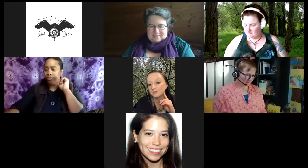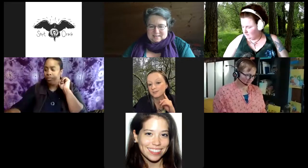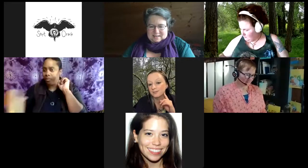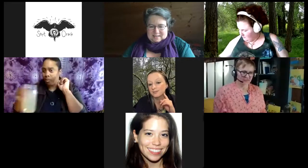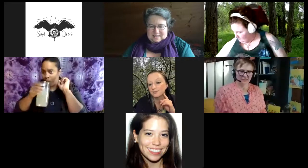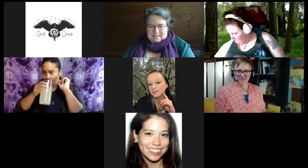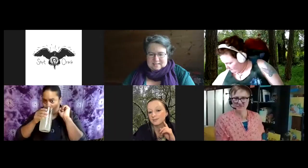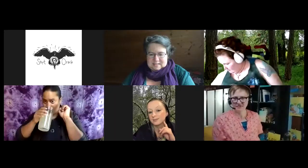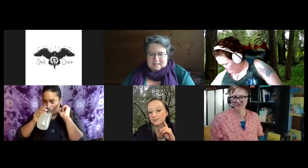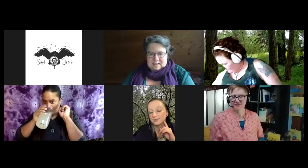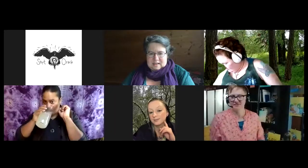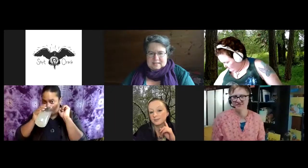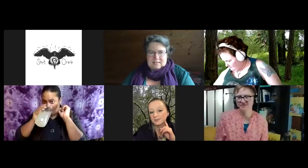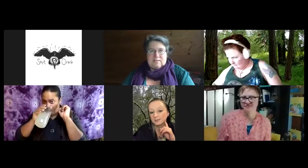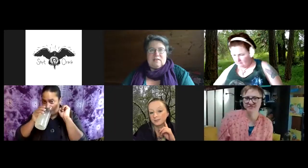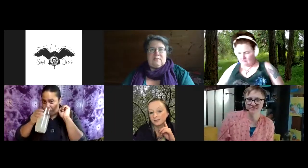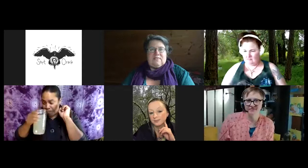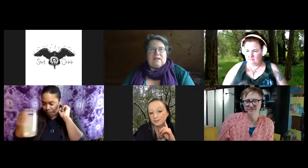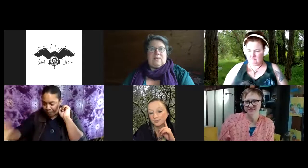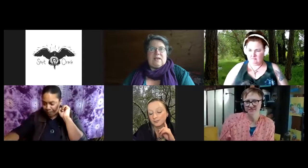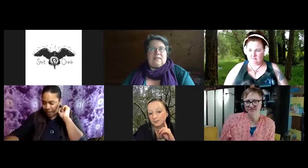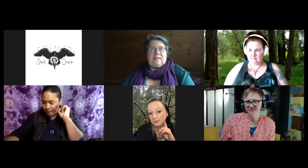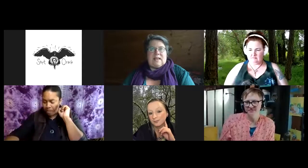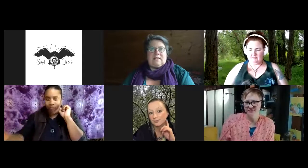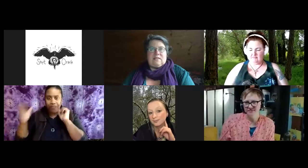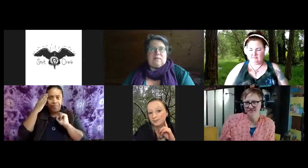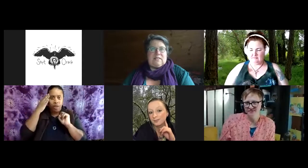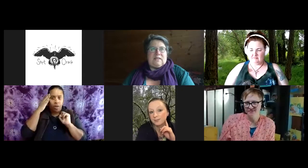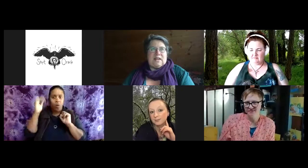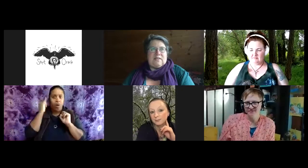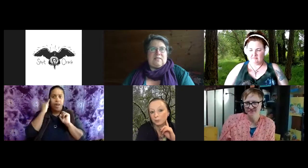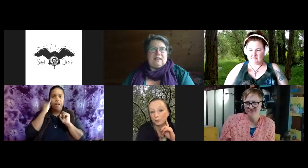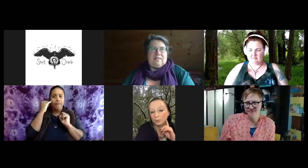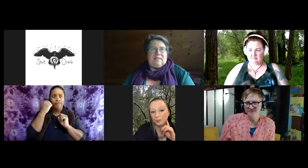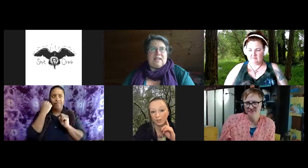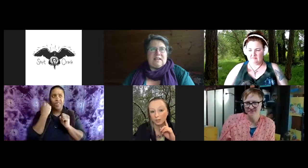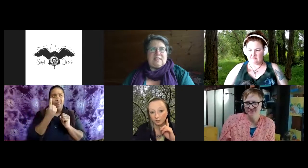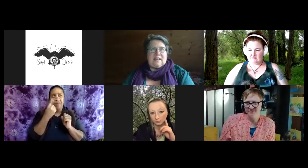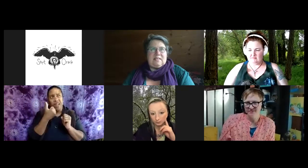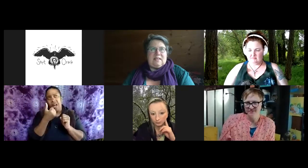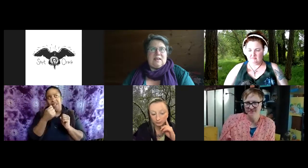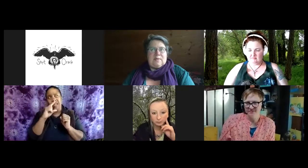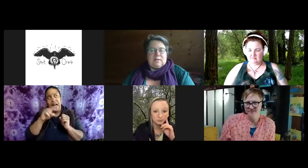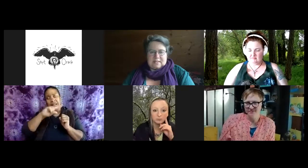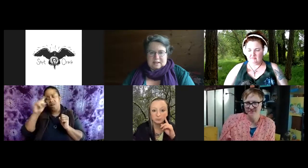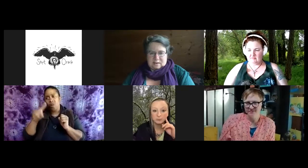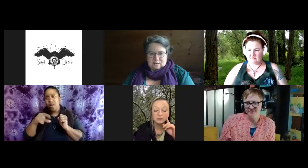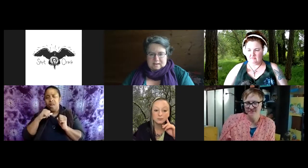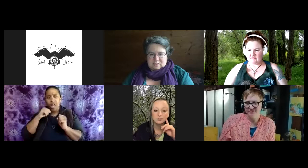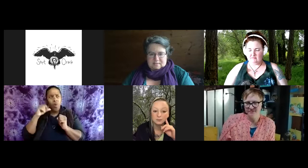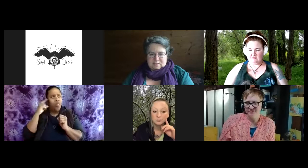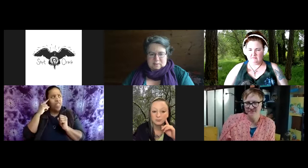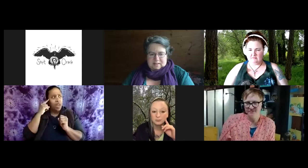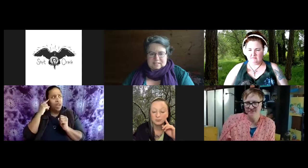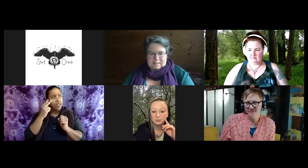All right. I don't know if anyone else has asked a question yet. I don't think I've seen anything else. We did get a